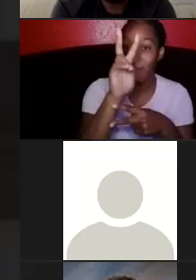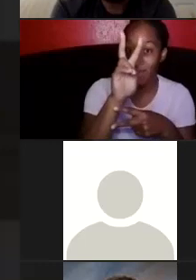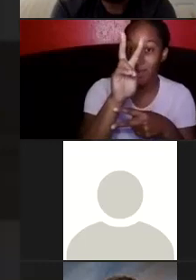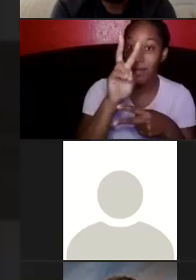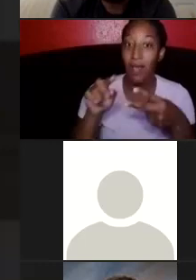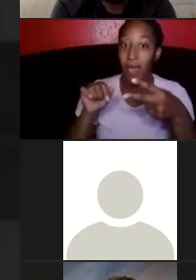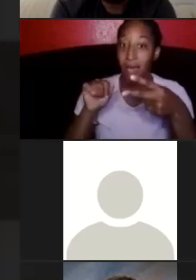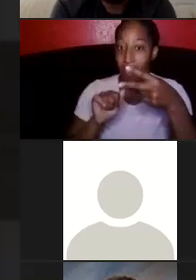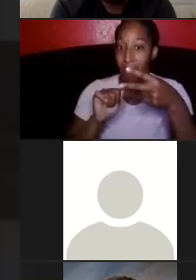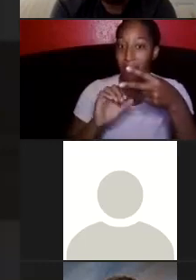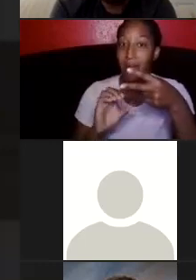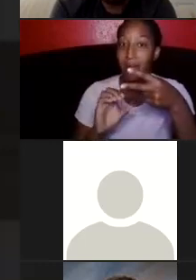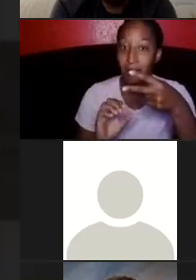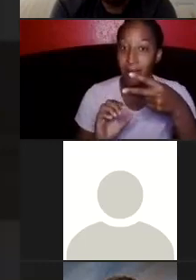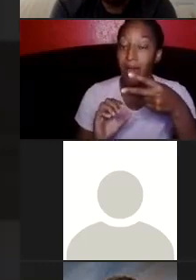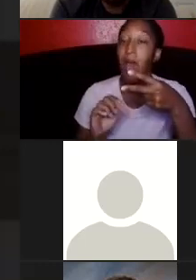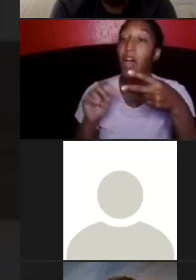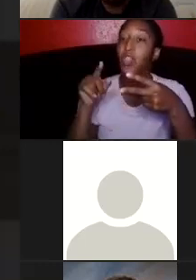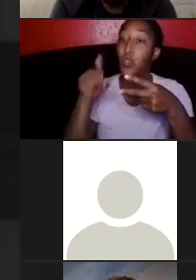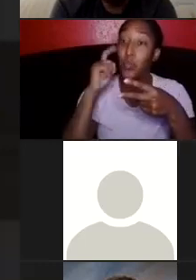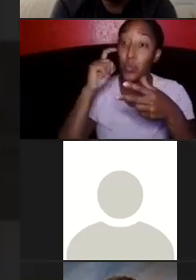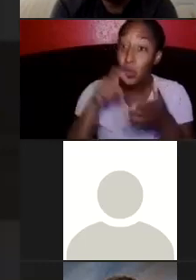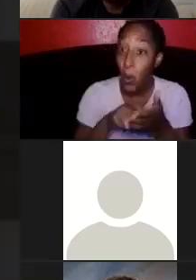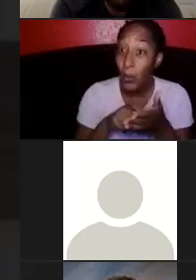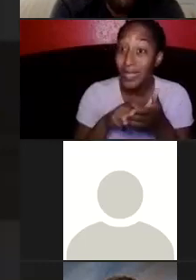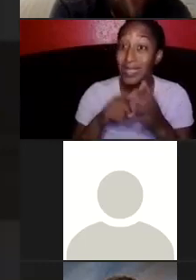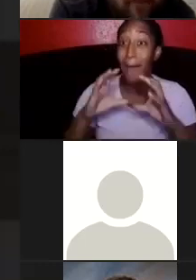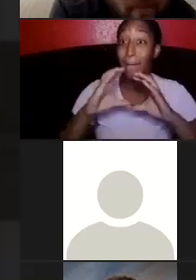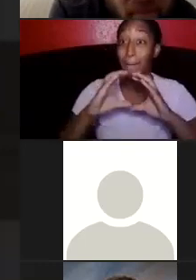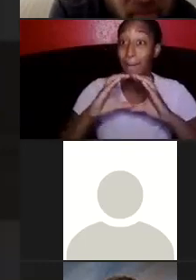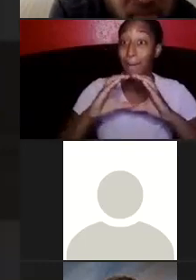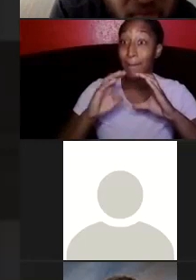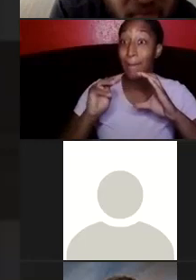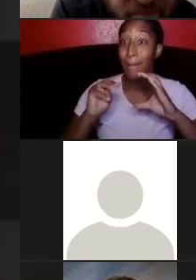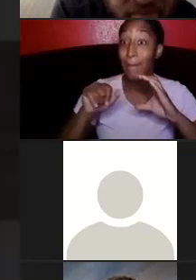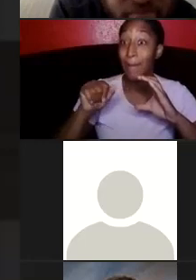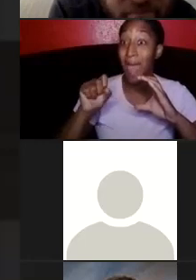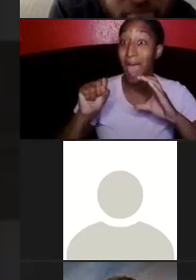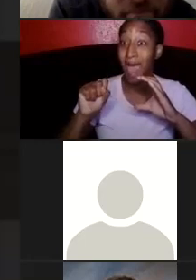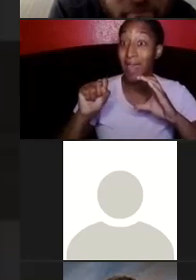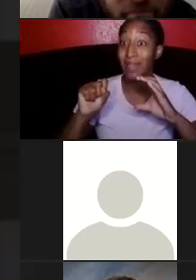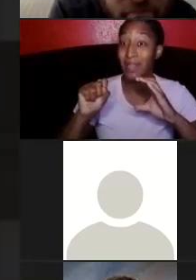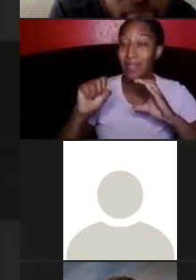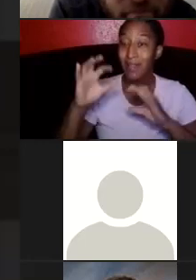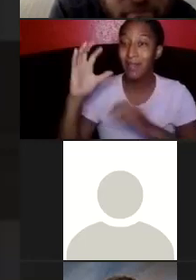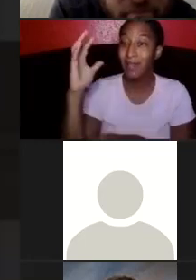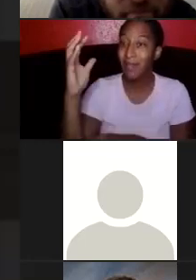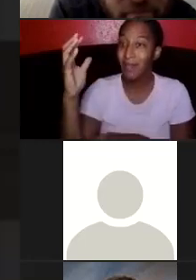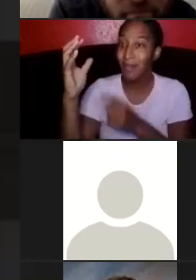notice the mass of the object, in this case, the mass of the International Space Station, is nowhere in the